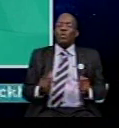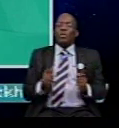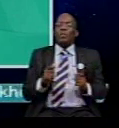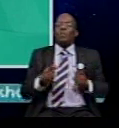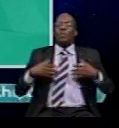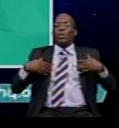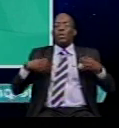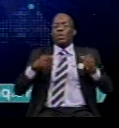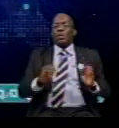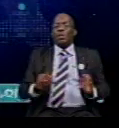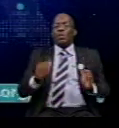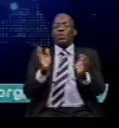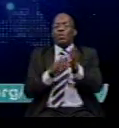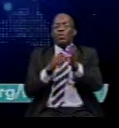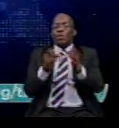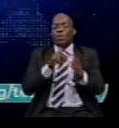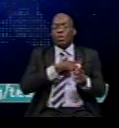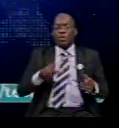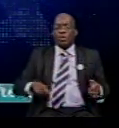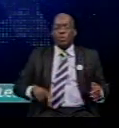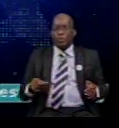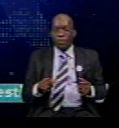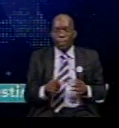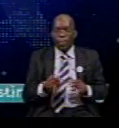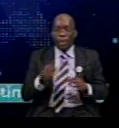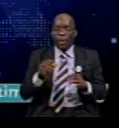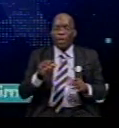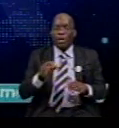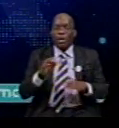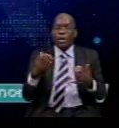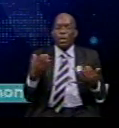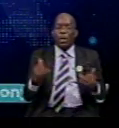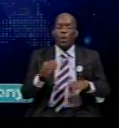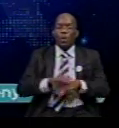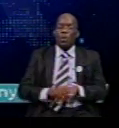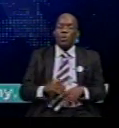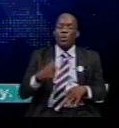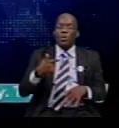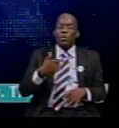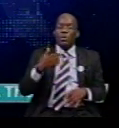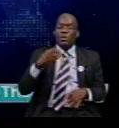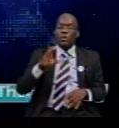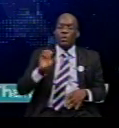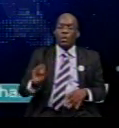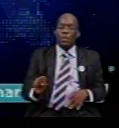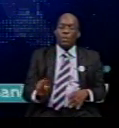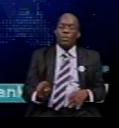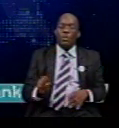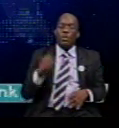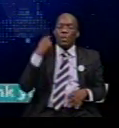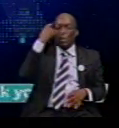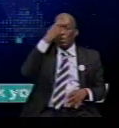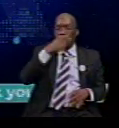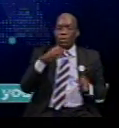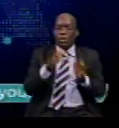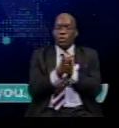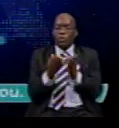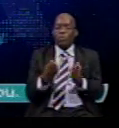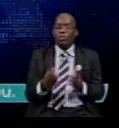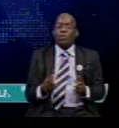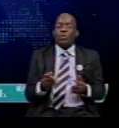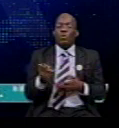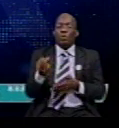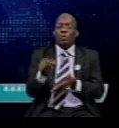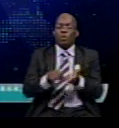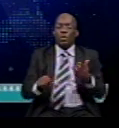again. This time on the GS Facebook page, we have Abadu God's Time wrote, I have itching